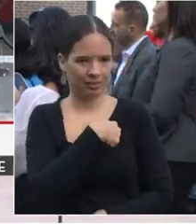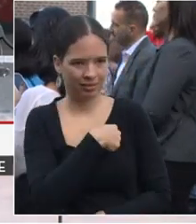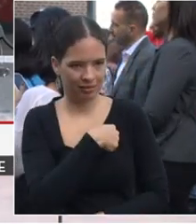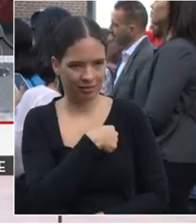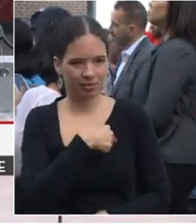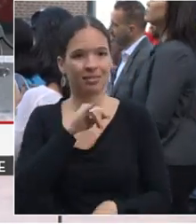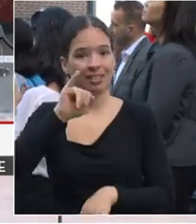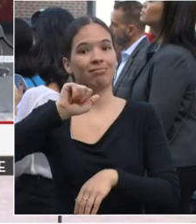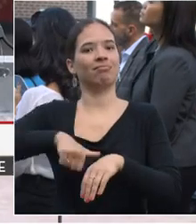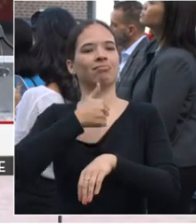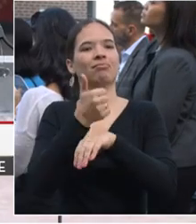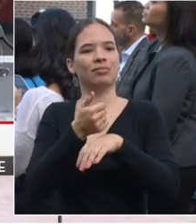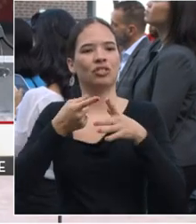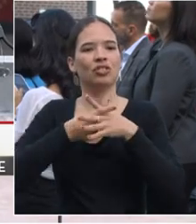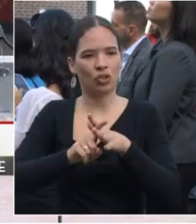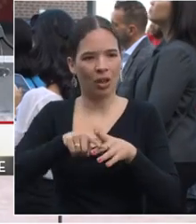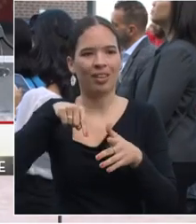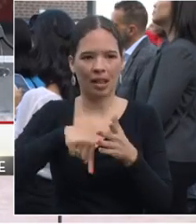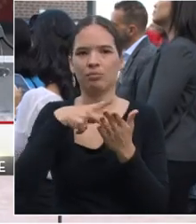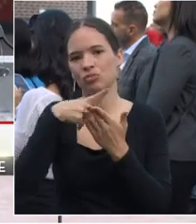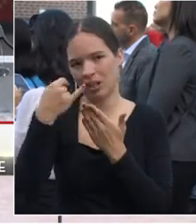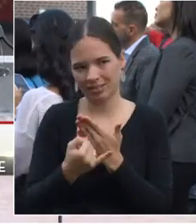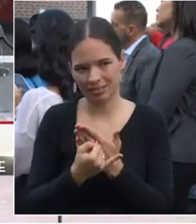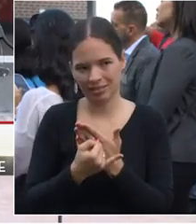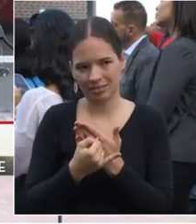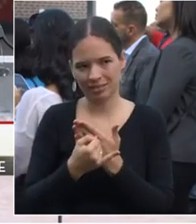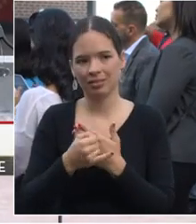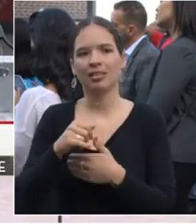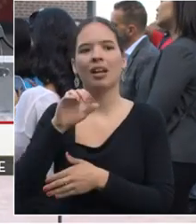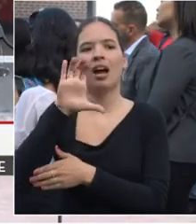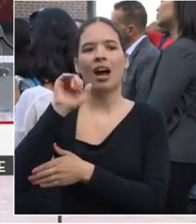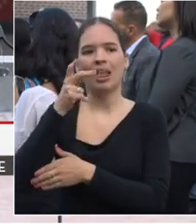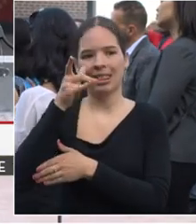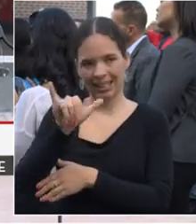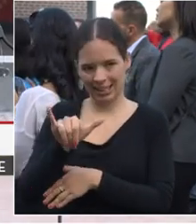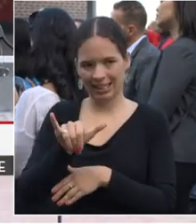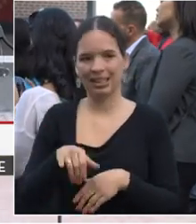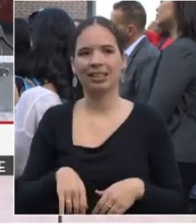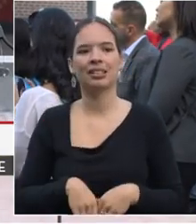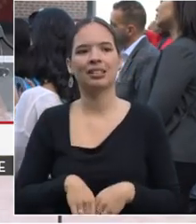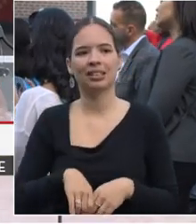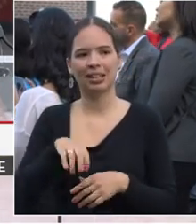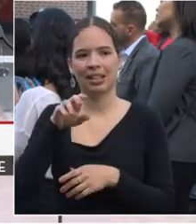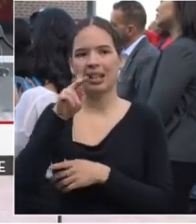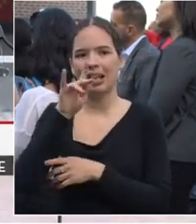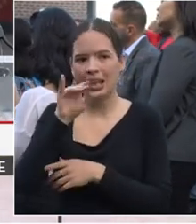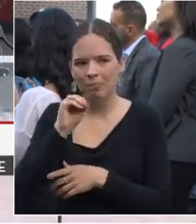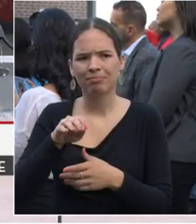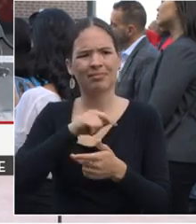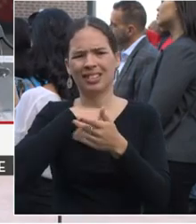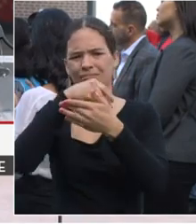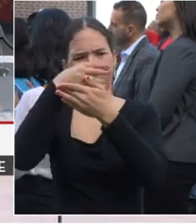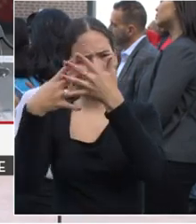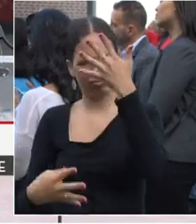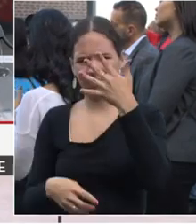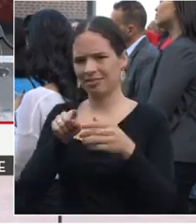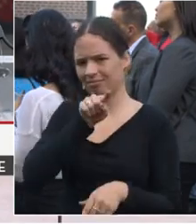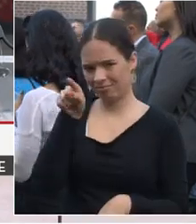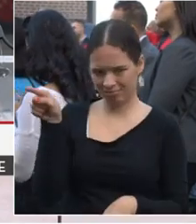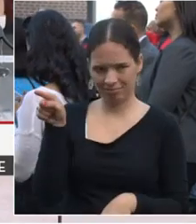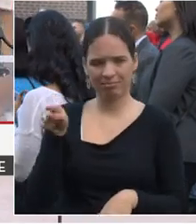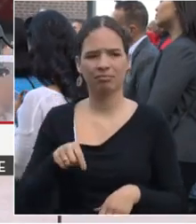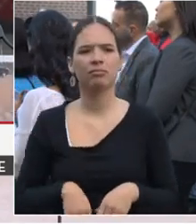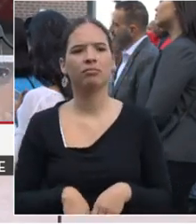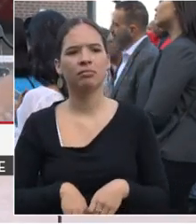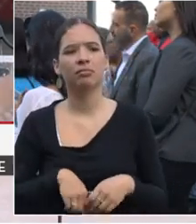Kathy Patterson, Ken Davis, Howard Ways, and Zena Williams. I would also like to thank former Commissioner Robin Marlin. I saw